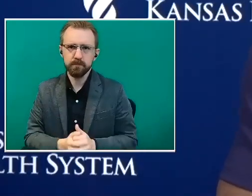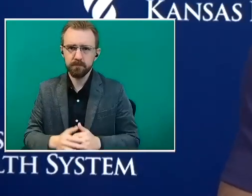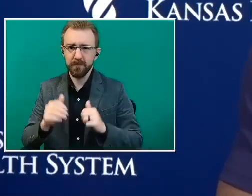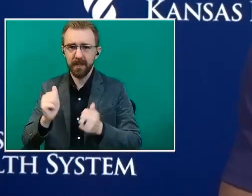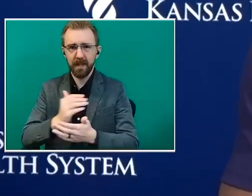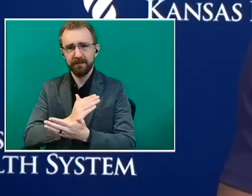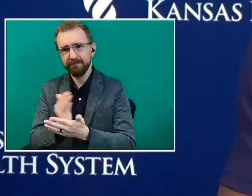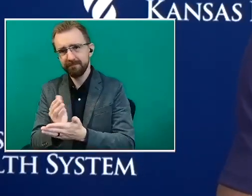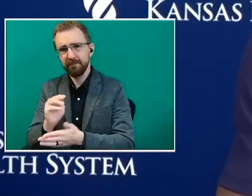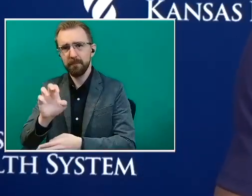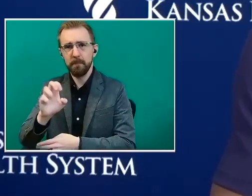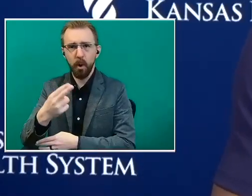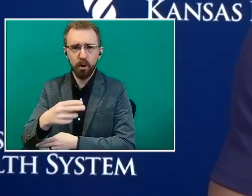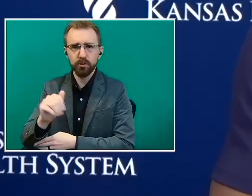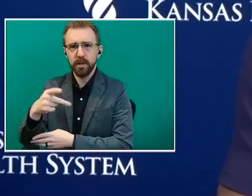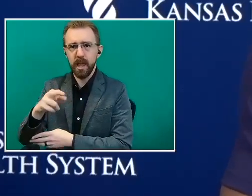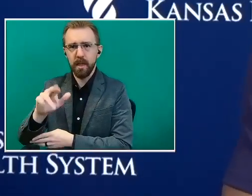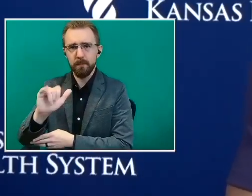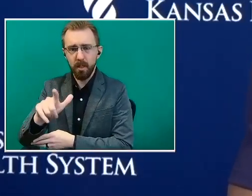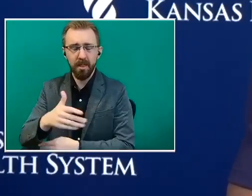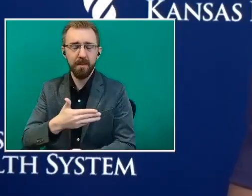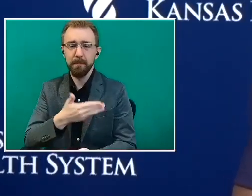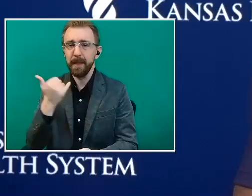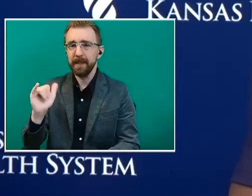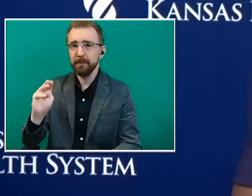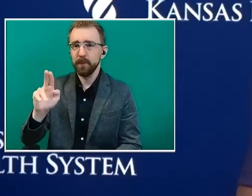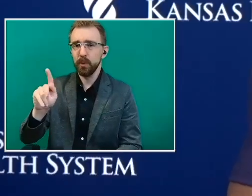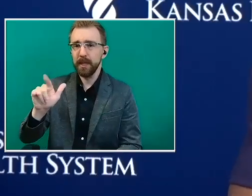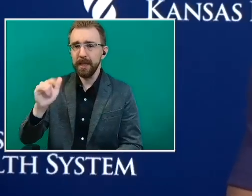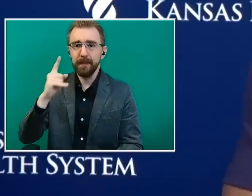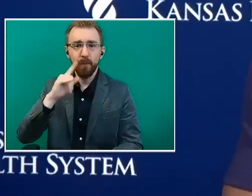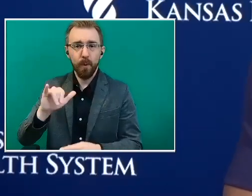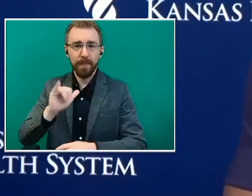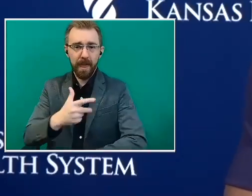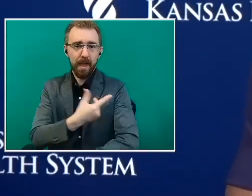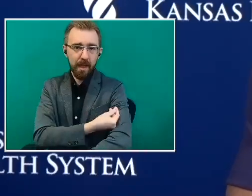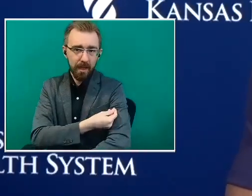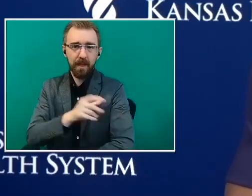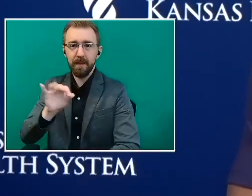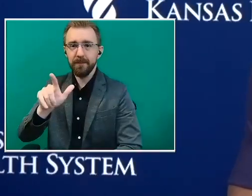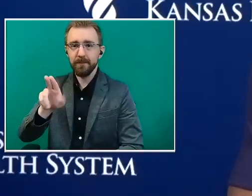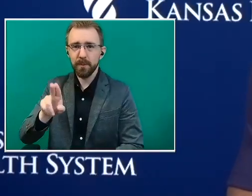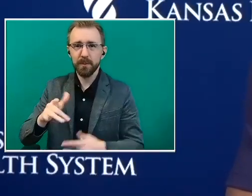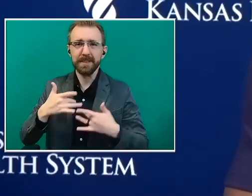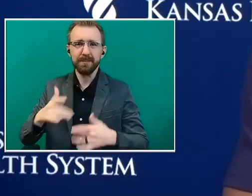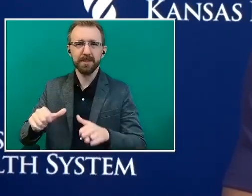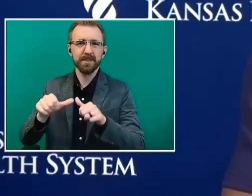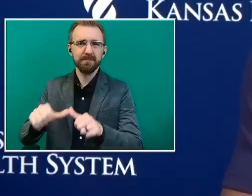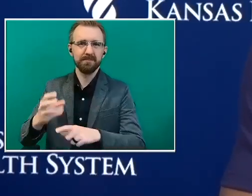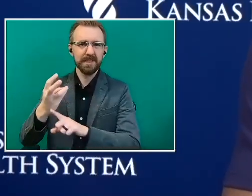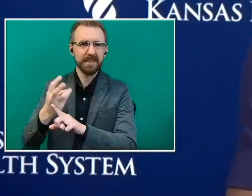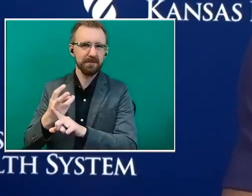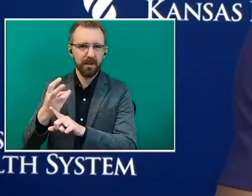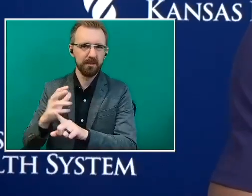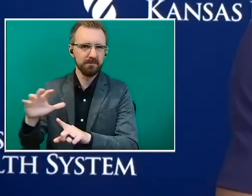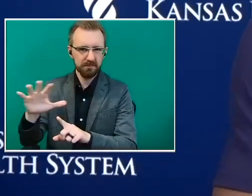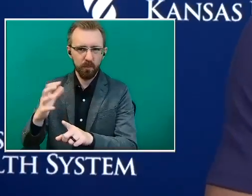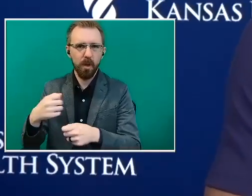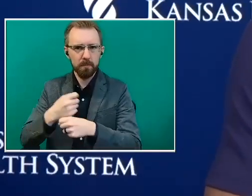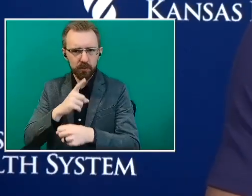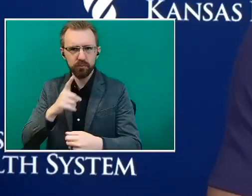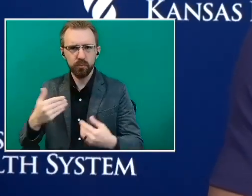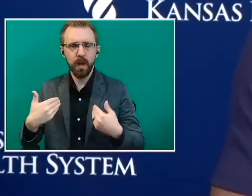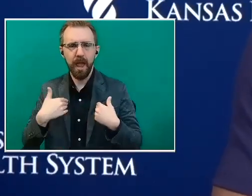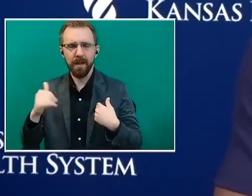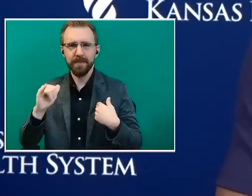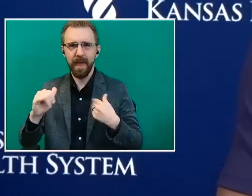because the best immunity for the influenza vaccine typically only lasts about 6 months. So we want to make sure we have that span of